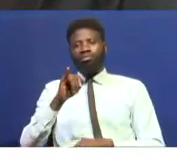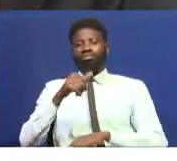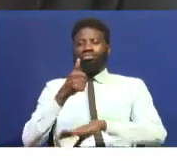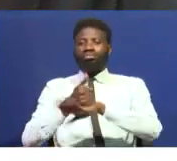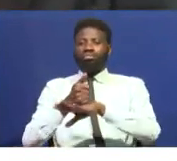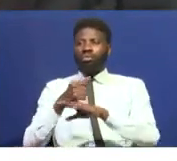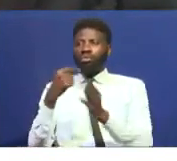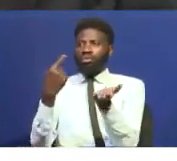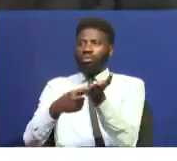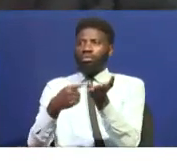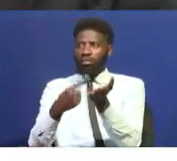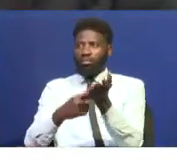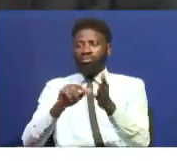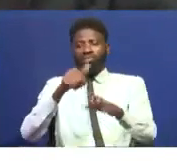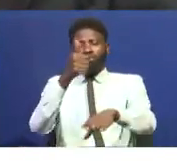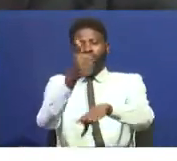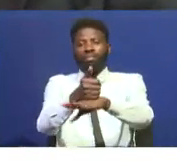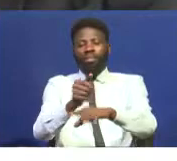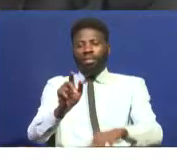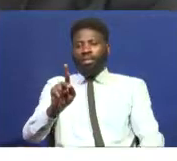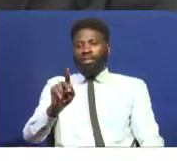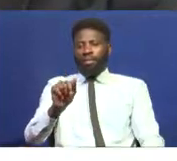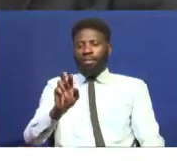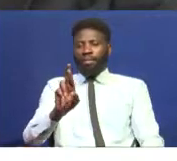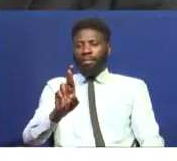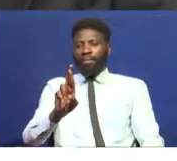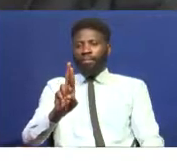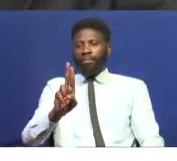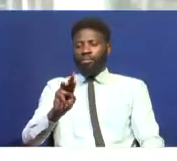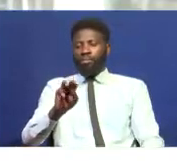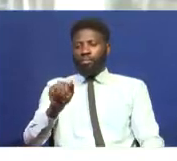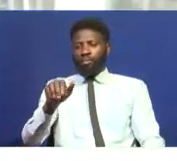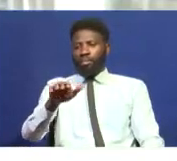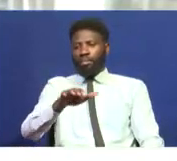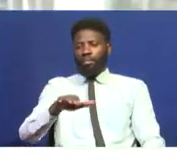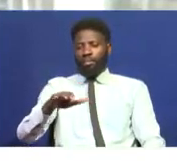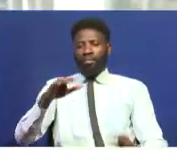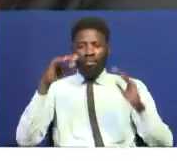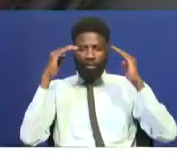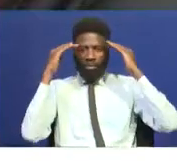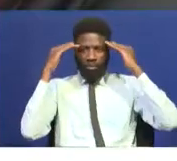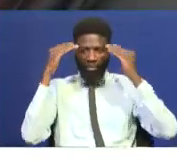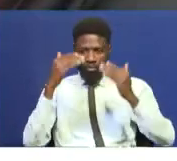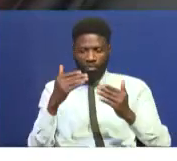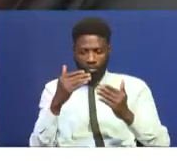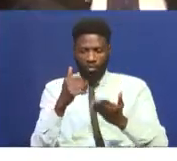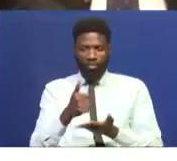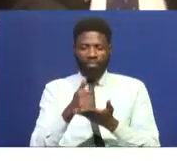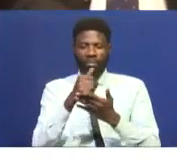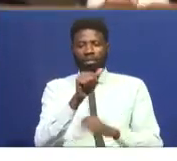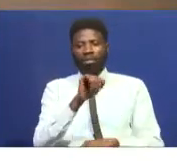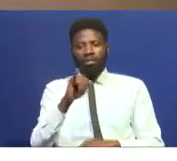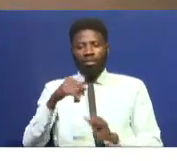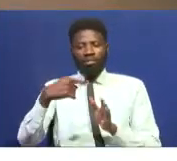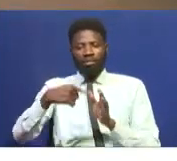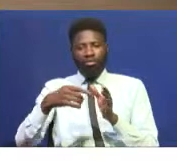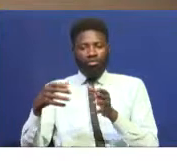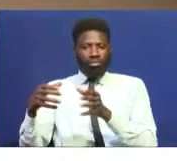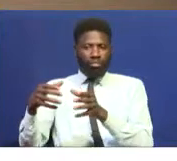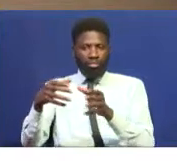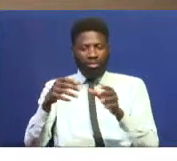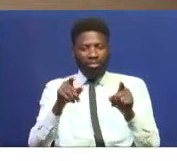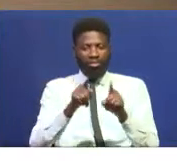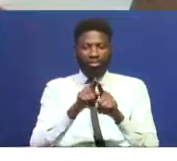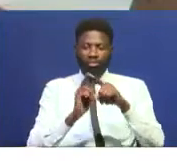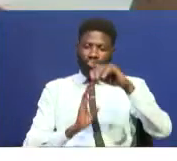project that will be stationed at the Karuma Hydropower Plant will focus on development of sovereign AI factories and